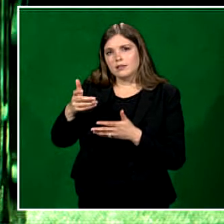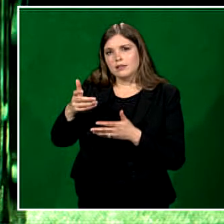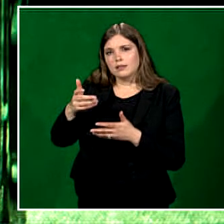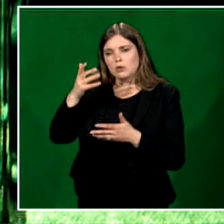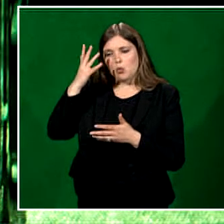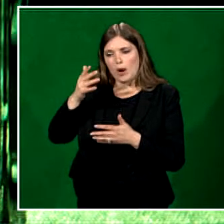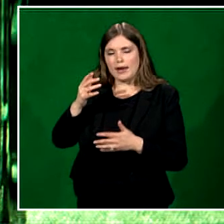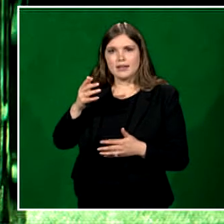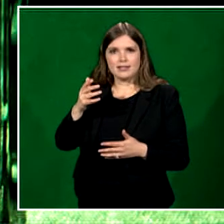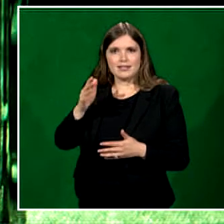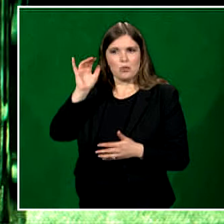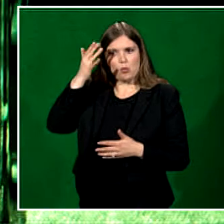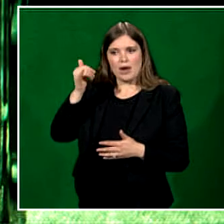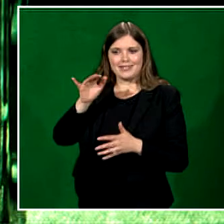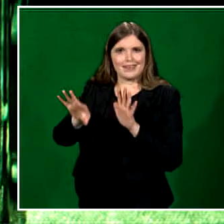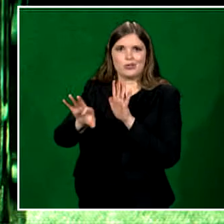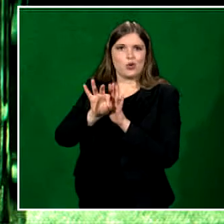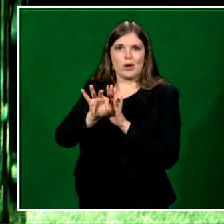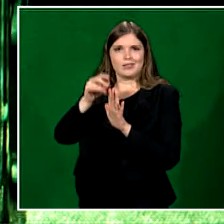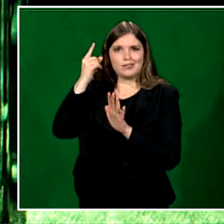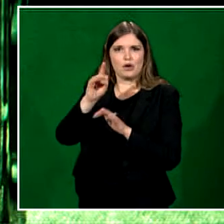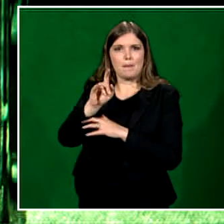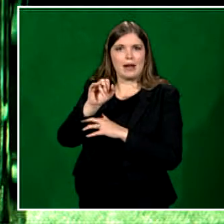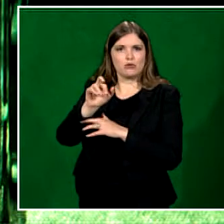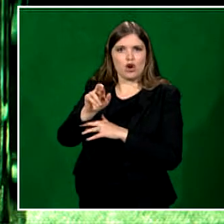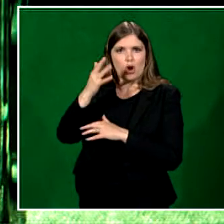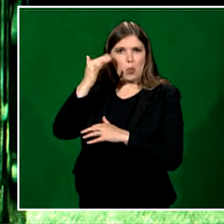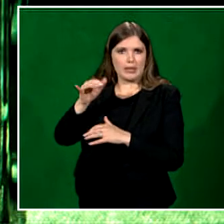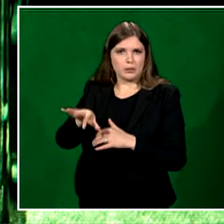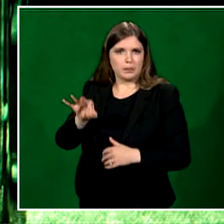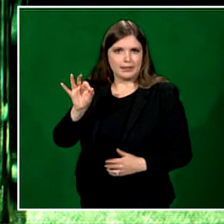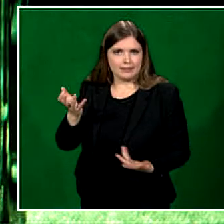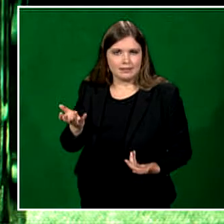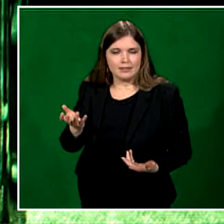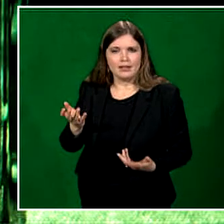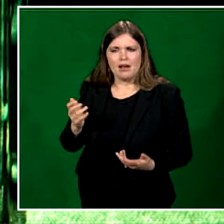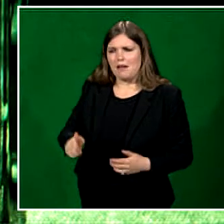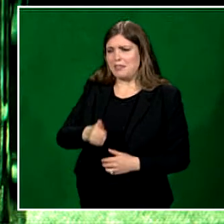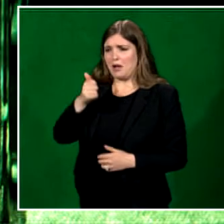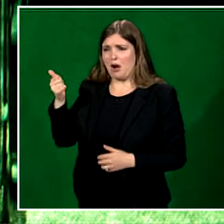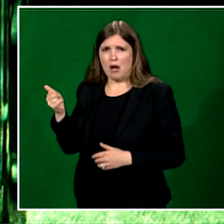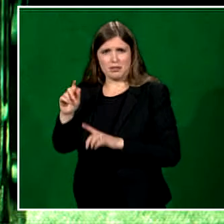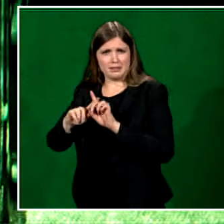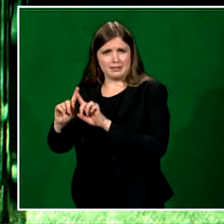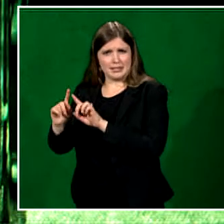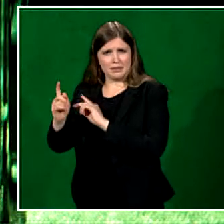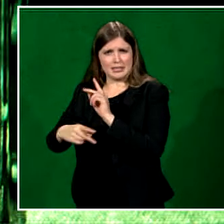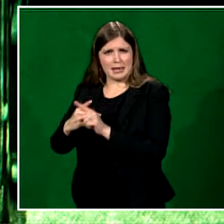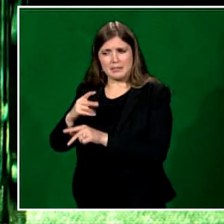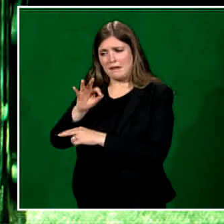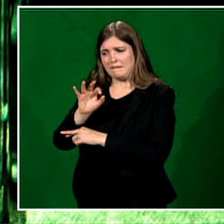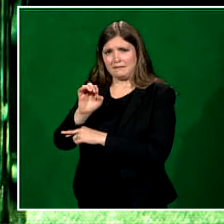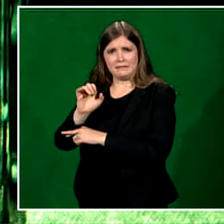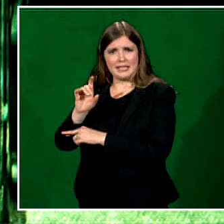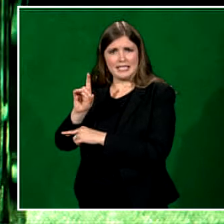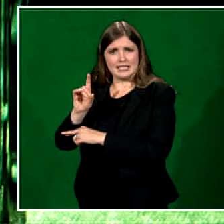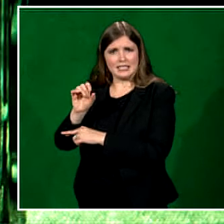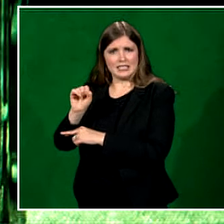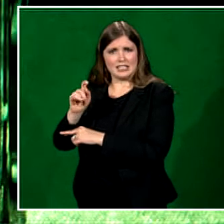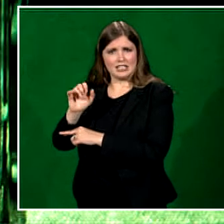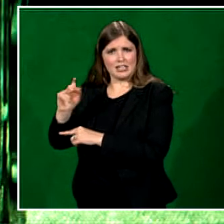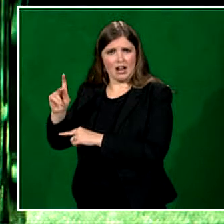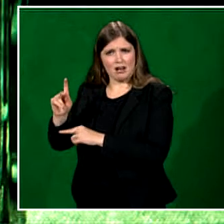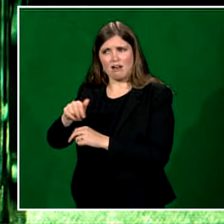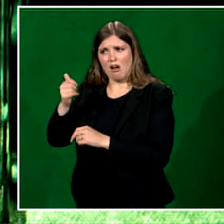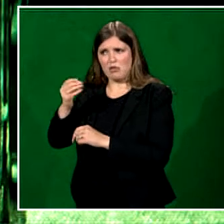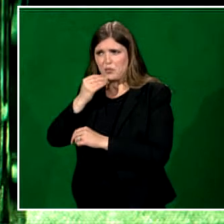feedstock of choice for biochar in your case? Are there other sources of feedstock that are equally good, or